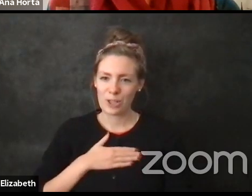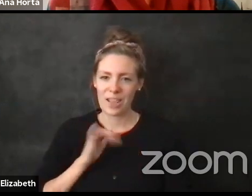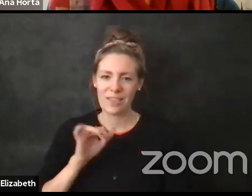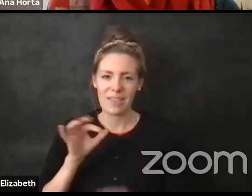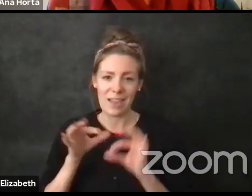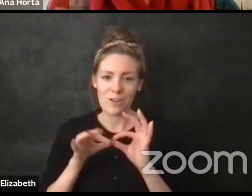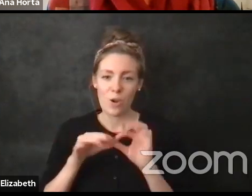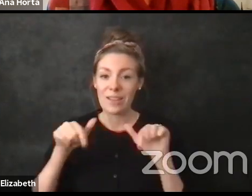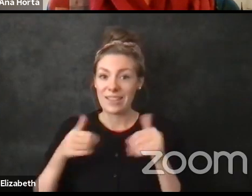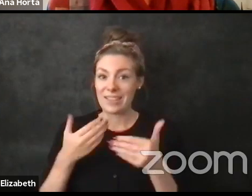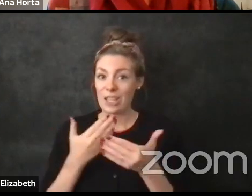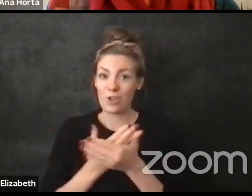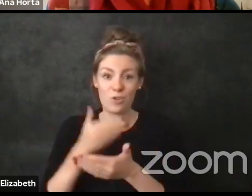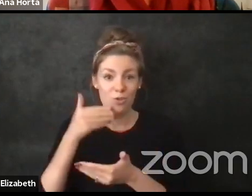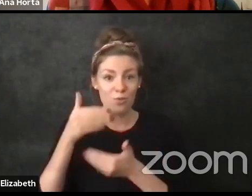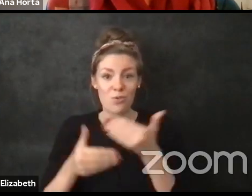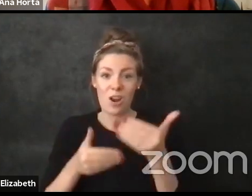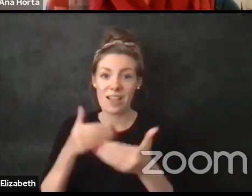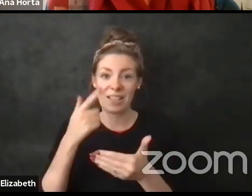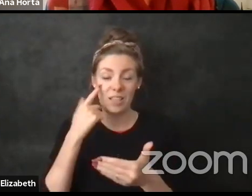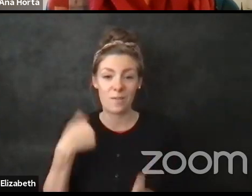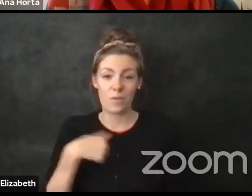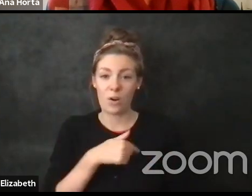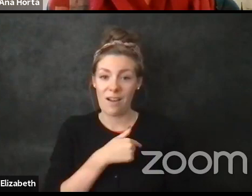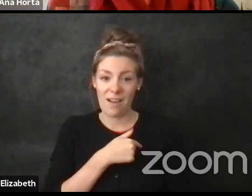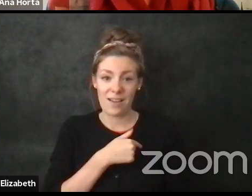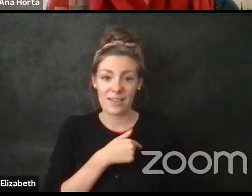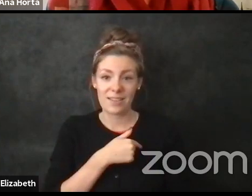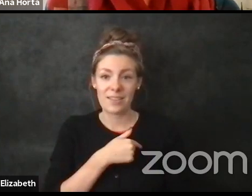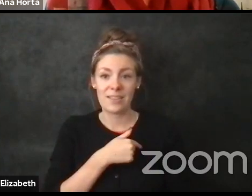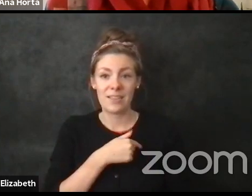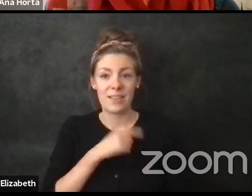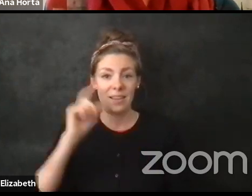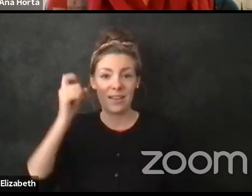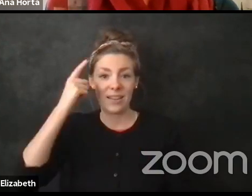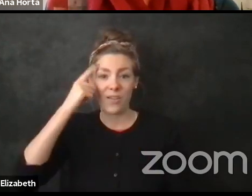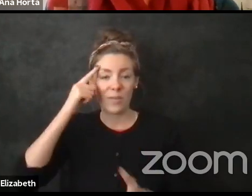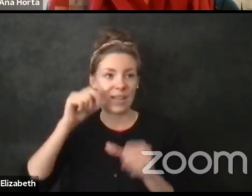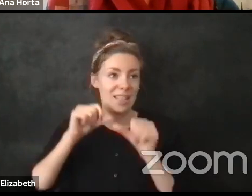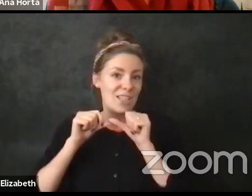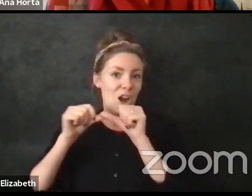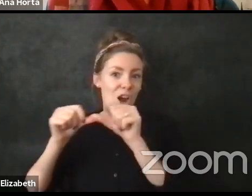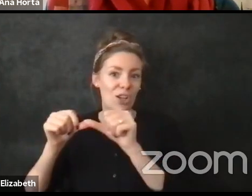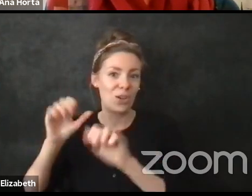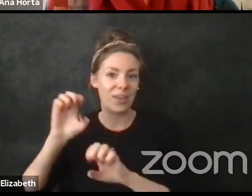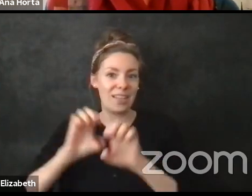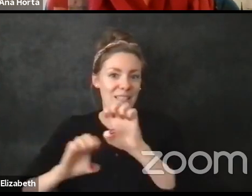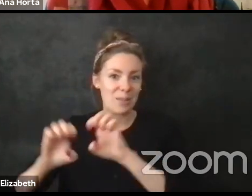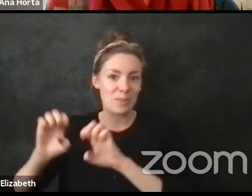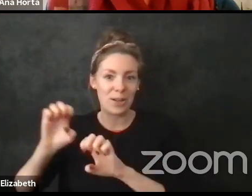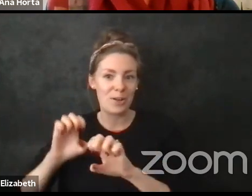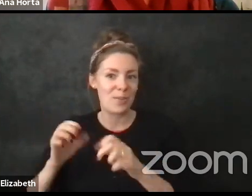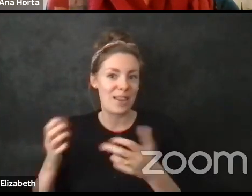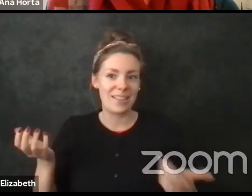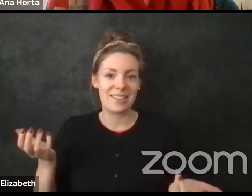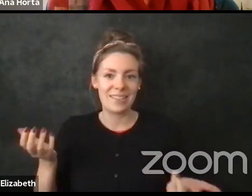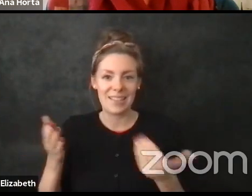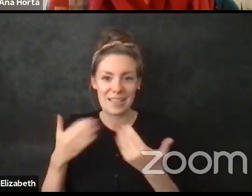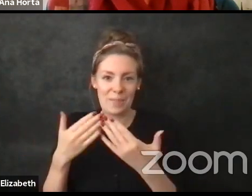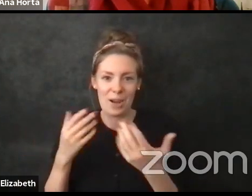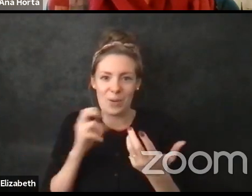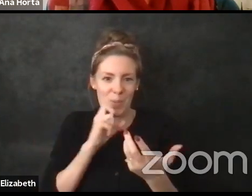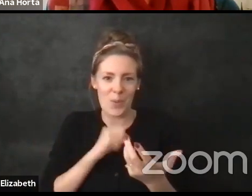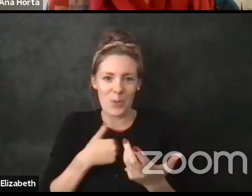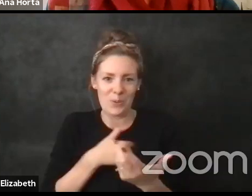this is a new process for us. And in many ways, right, democracy is an ongoing experiment, whether we 244 or so years old in the United